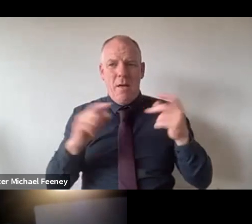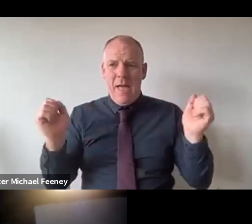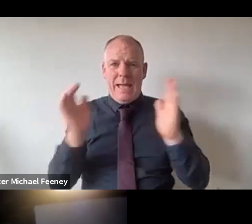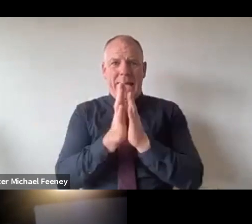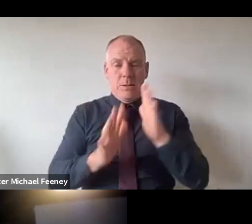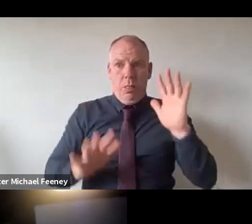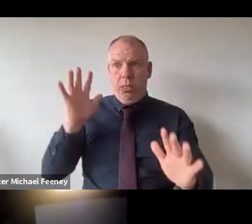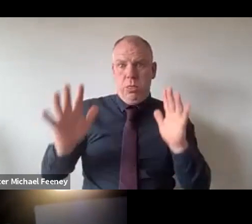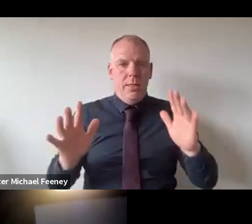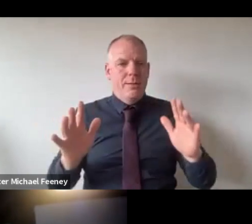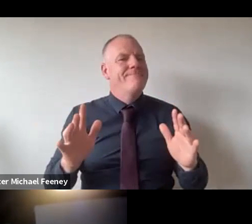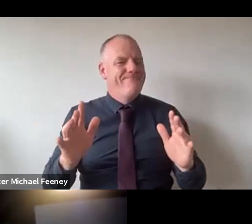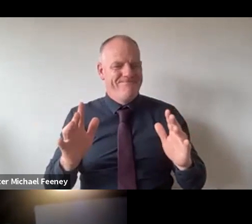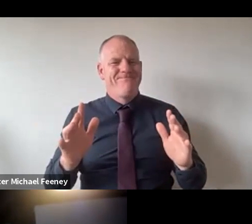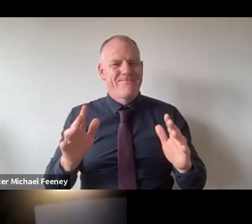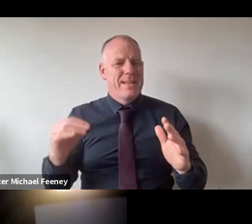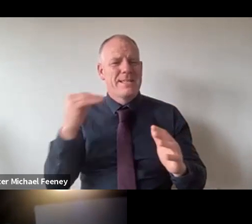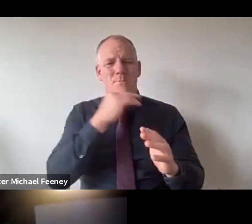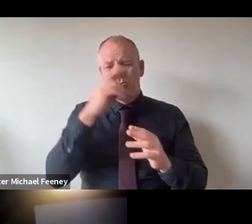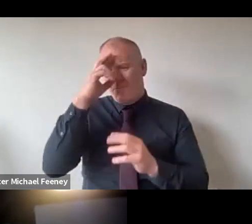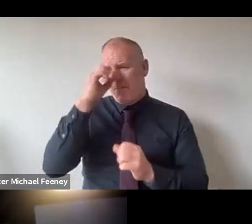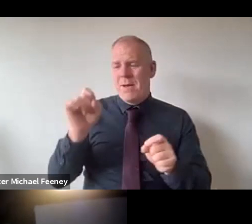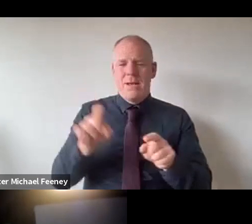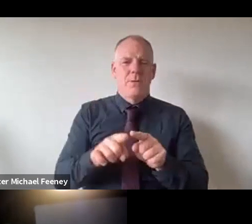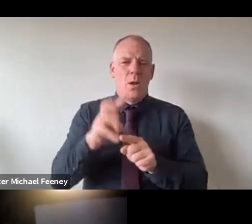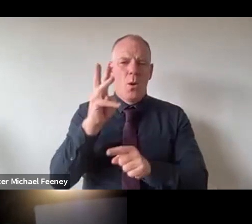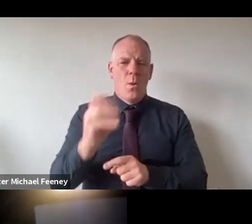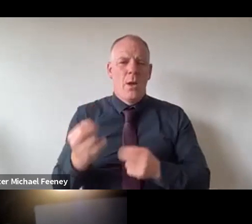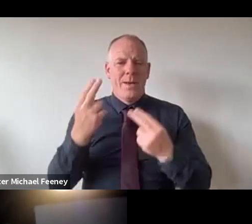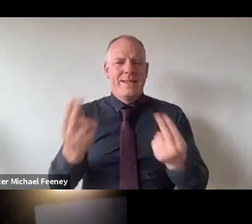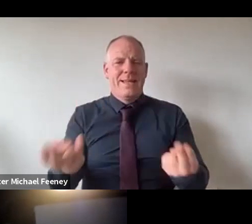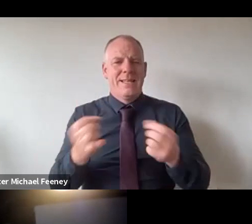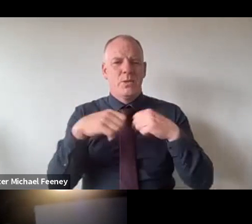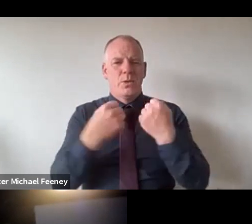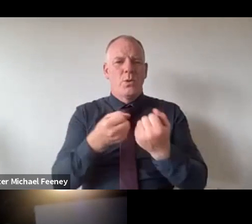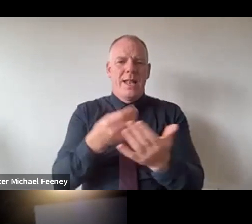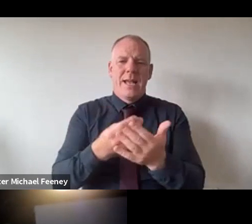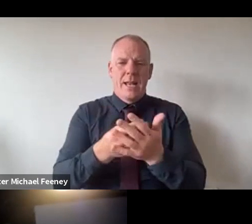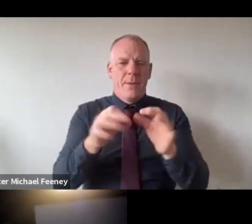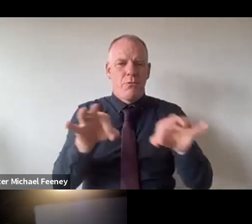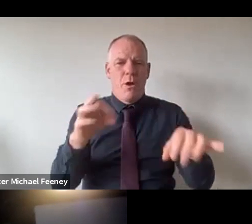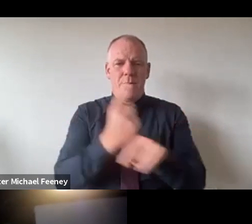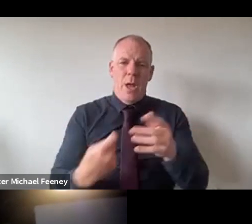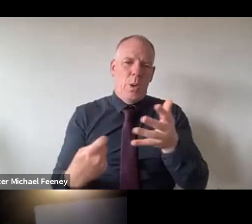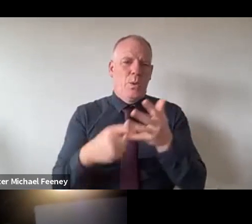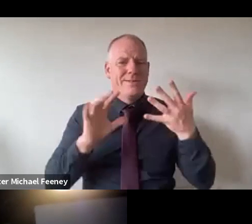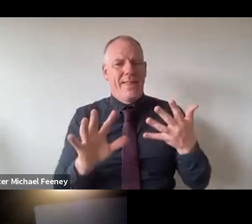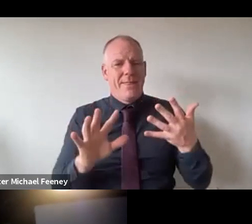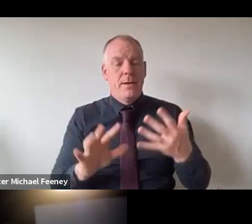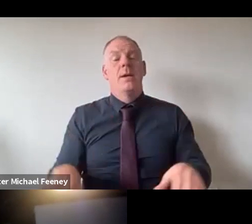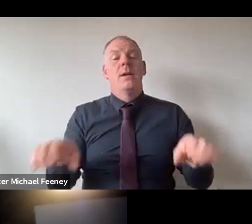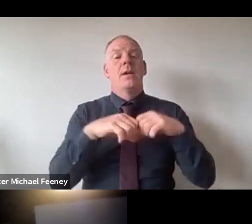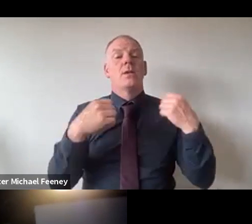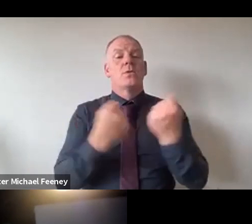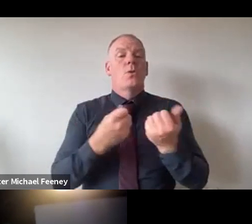other. So that's another important aspect of why we need the social economic ground. And just the last thing, the social economic